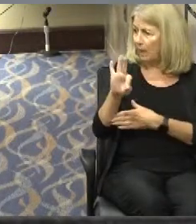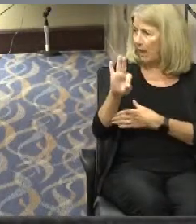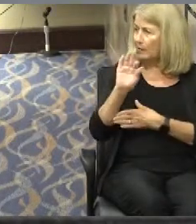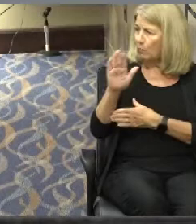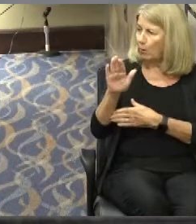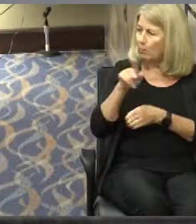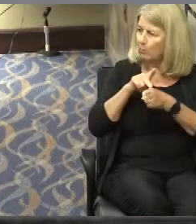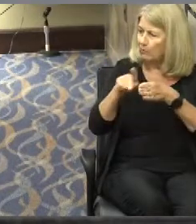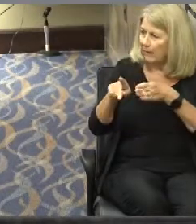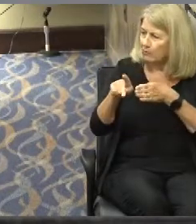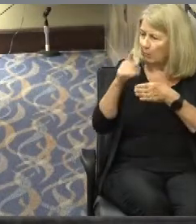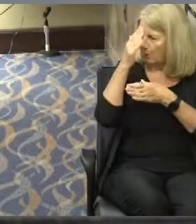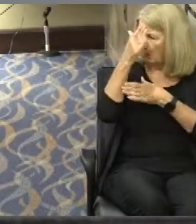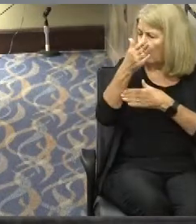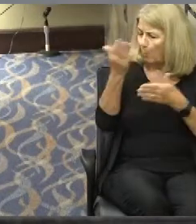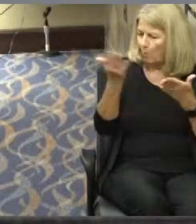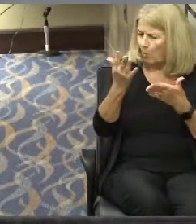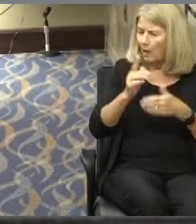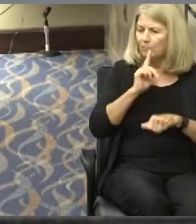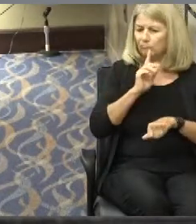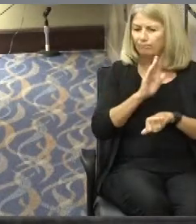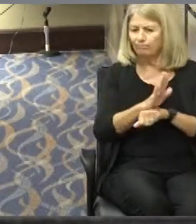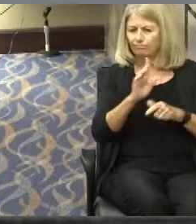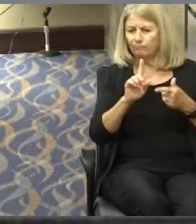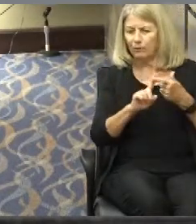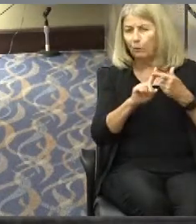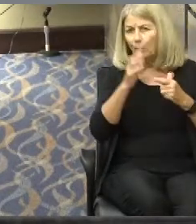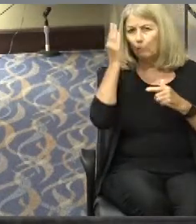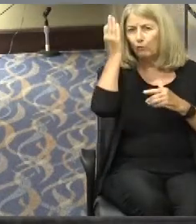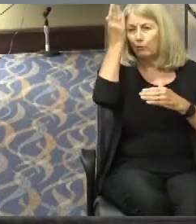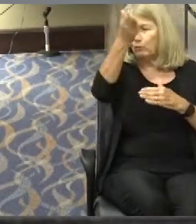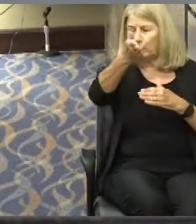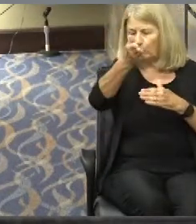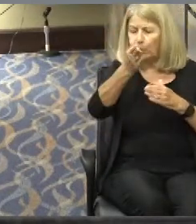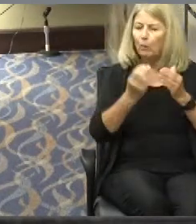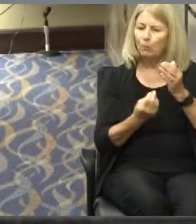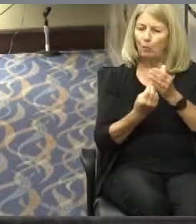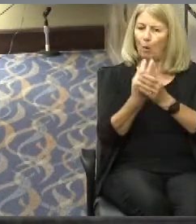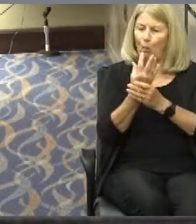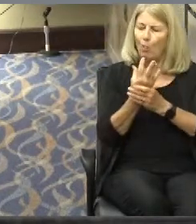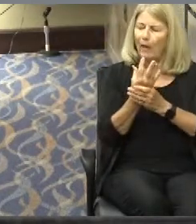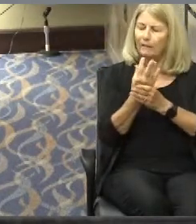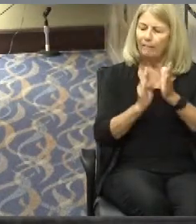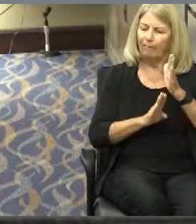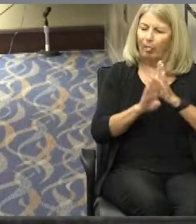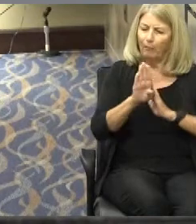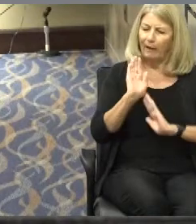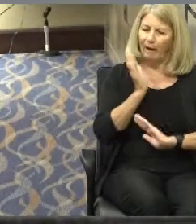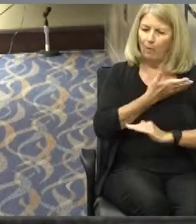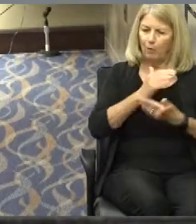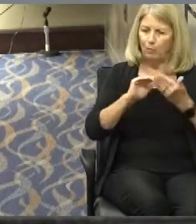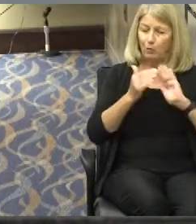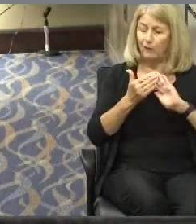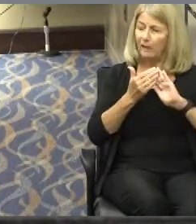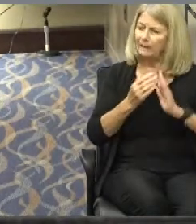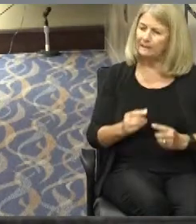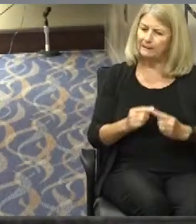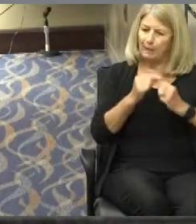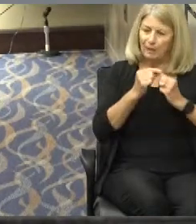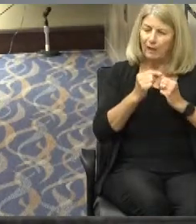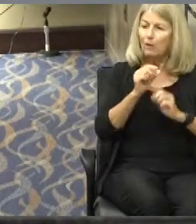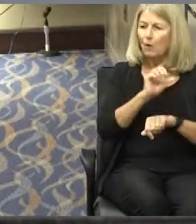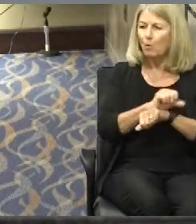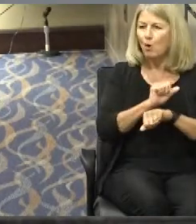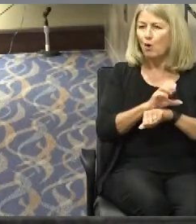career committed to the future growth and development of our community, and particularly its workforce. Before joining our team here